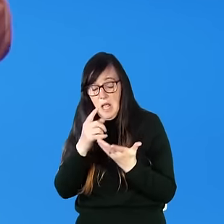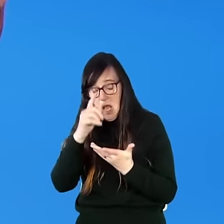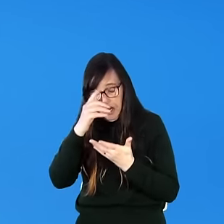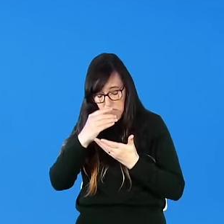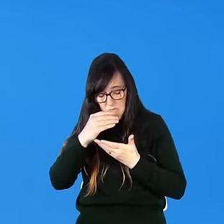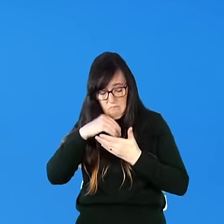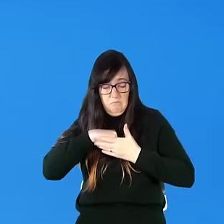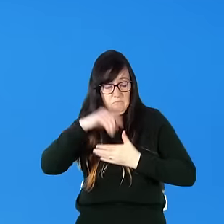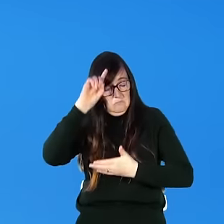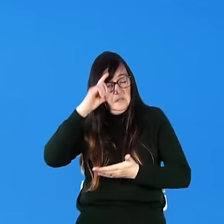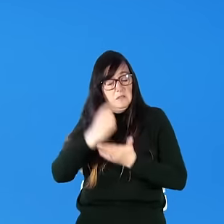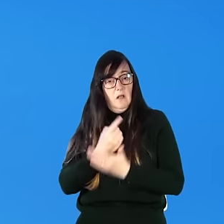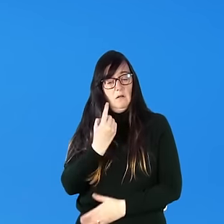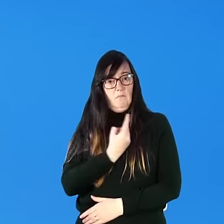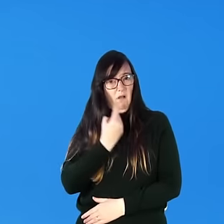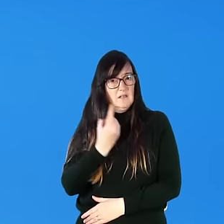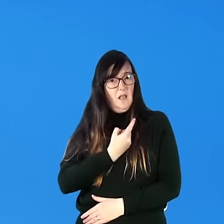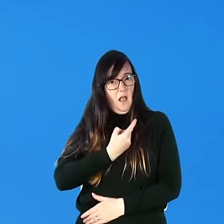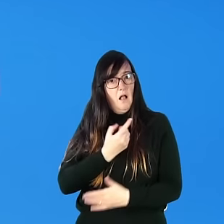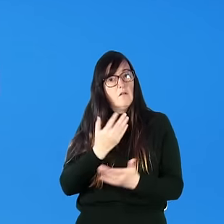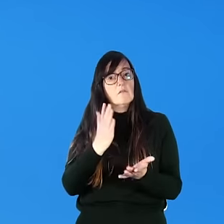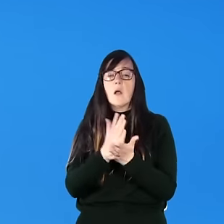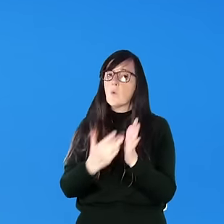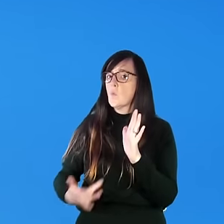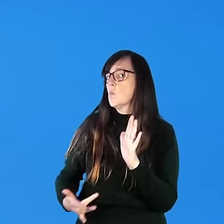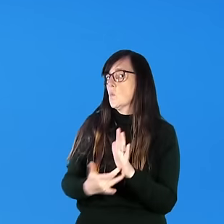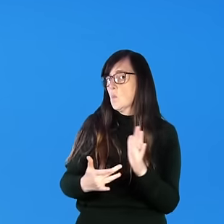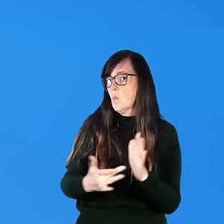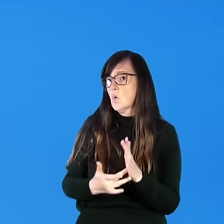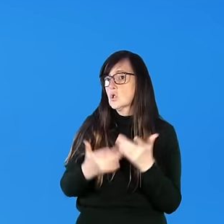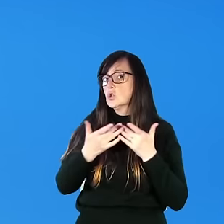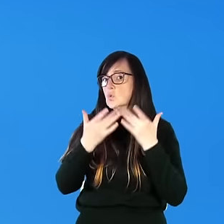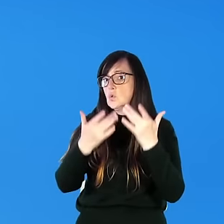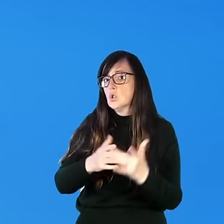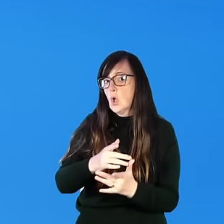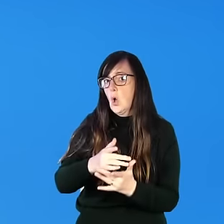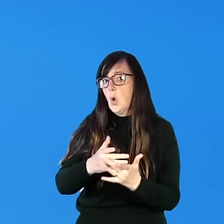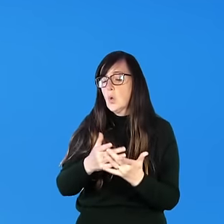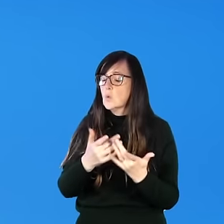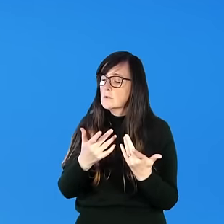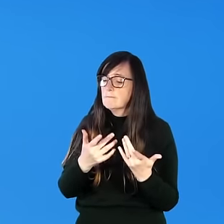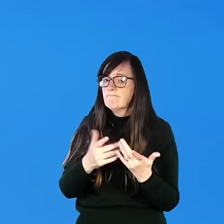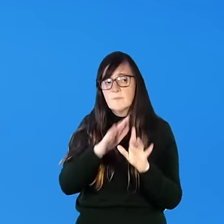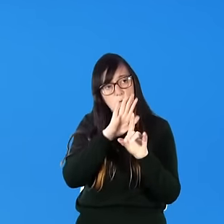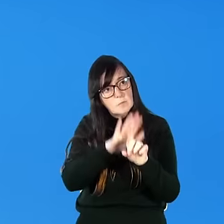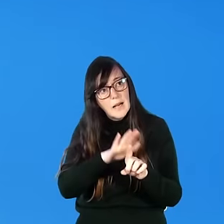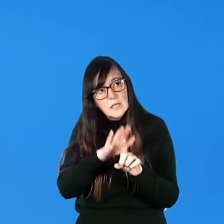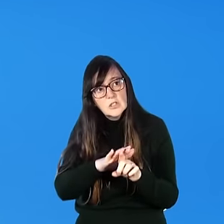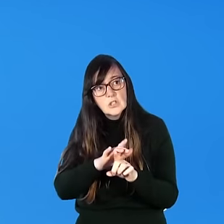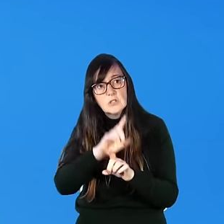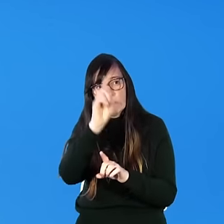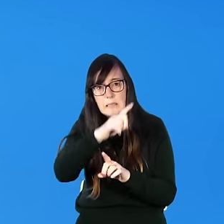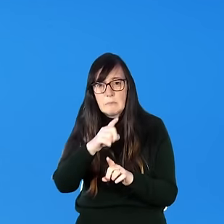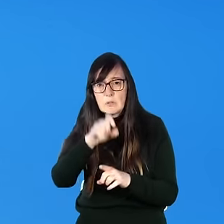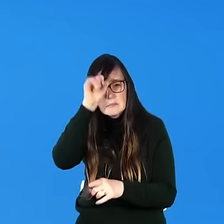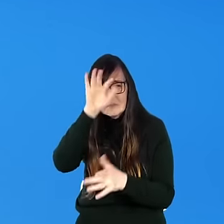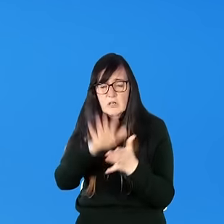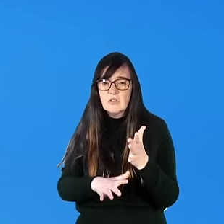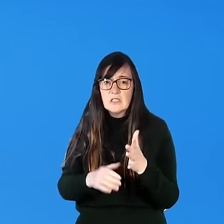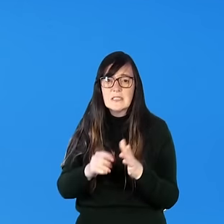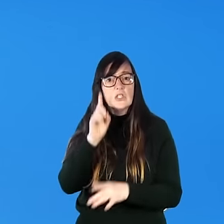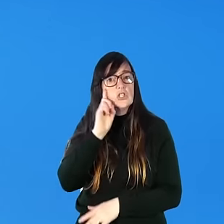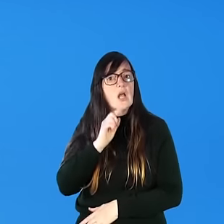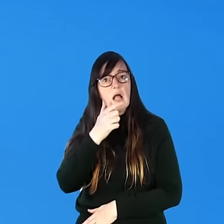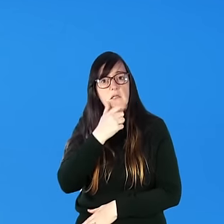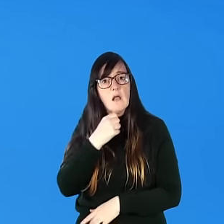Now, of course, it's important to show compassion to those who struggle with gender dysphoria and to deal with